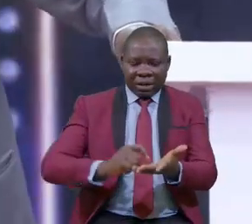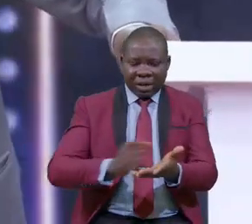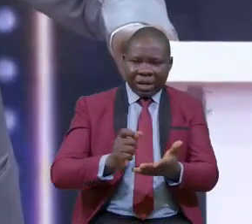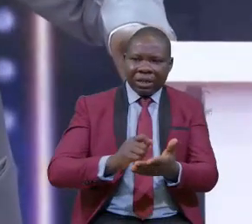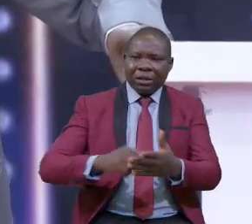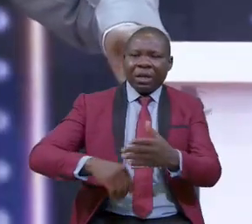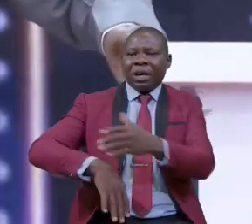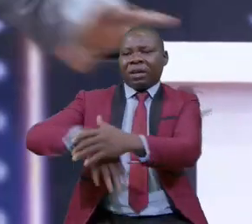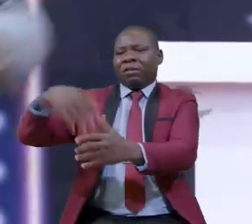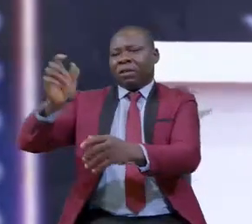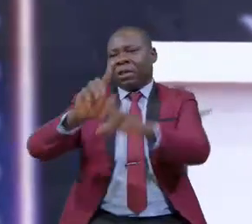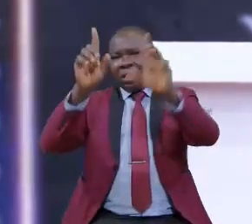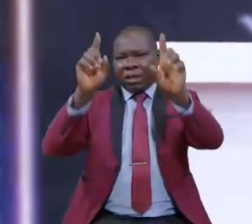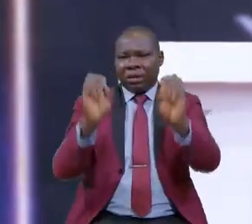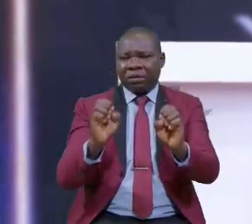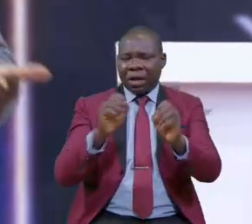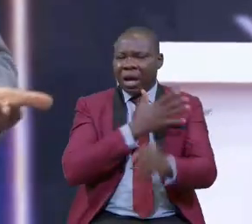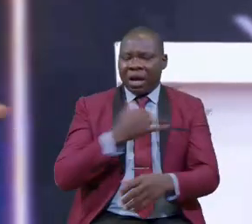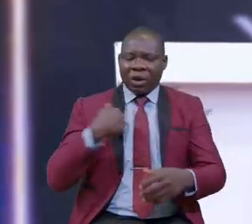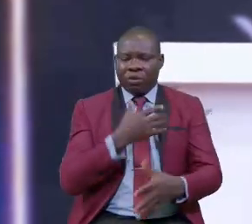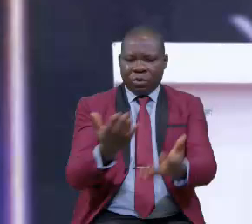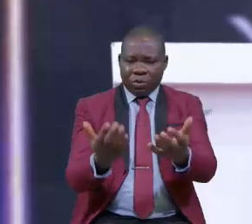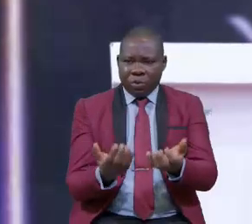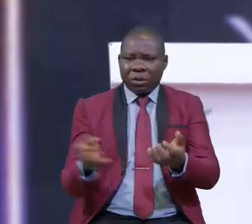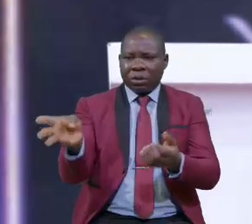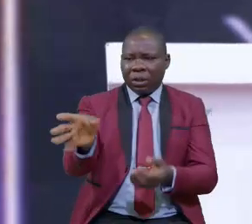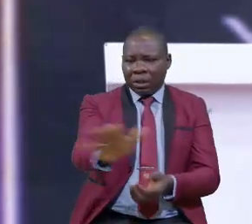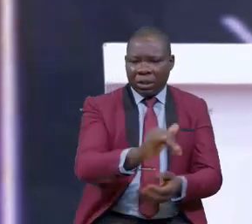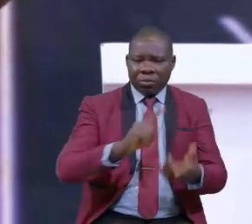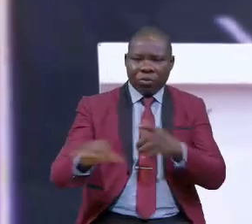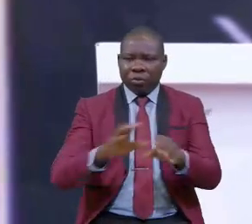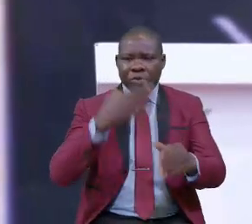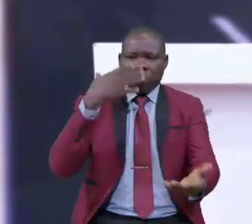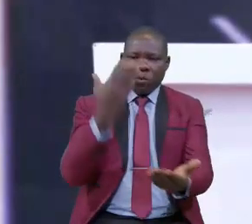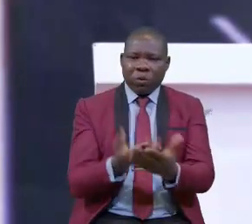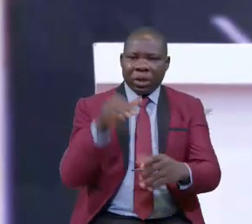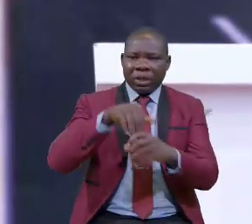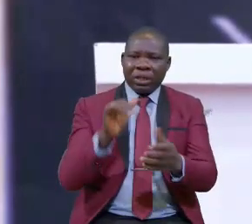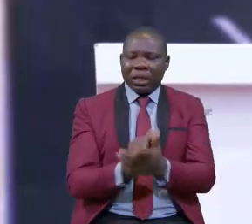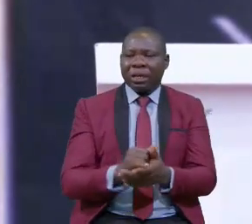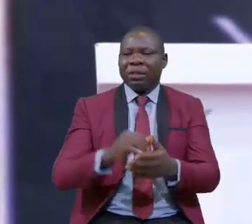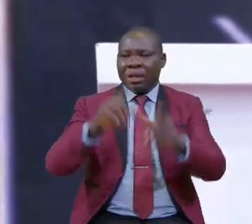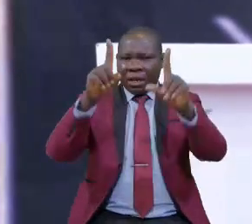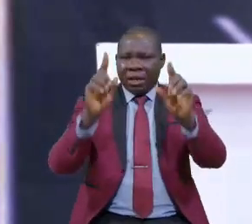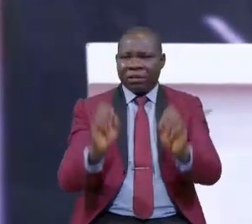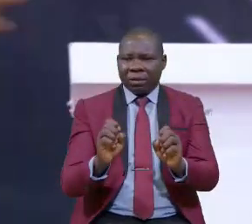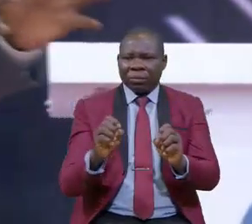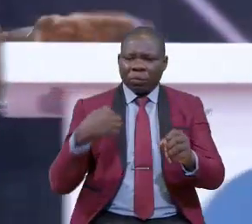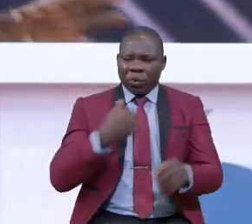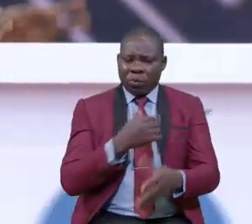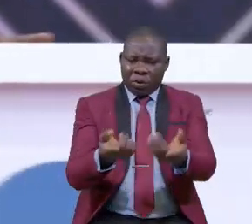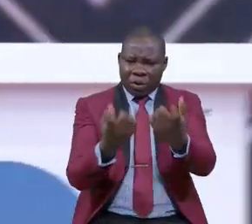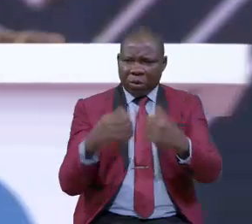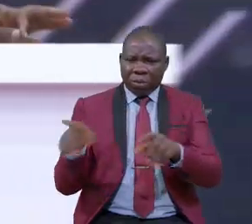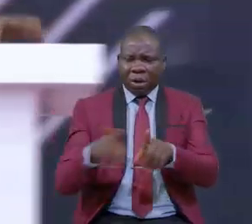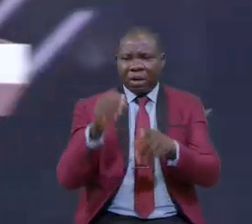that external exam. We come as preachers. And what's your topic today? They give us, we say, what's